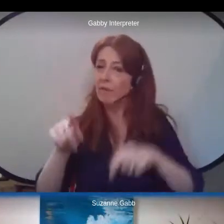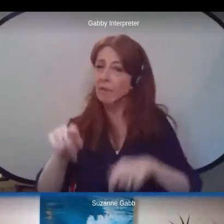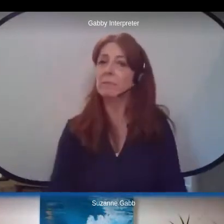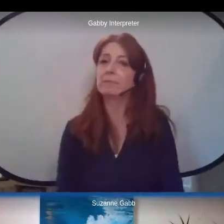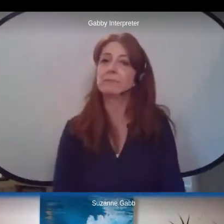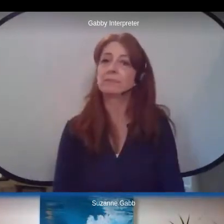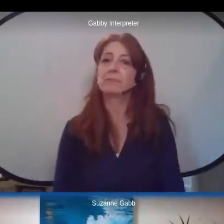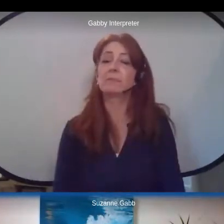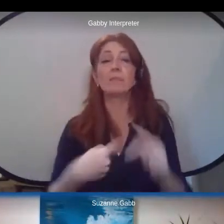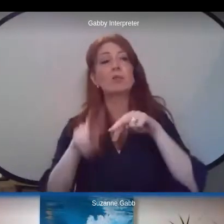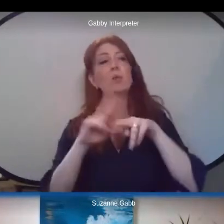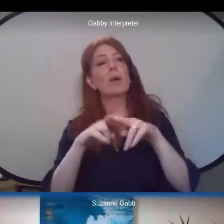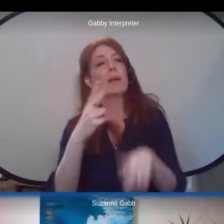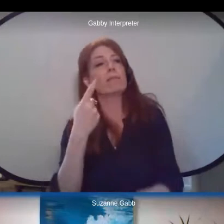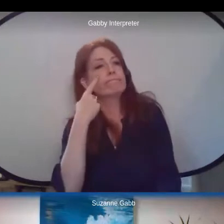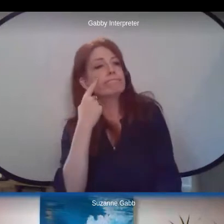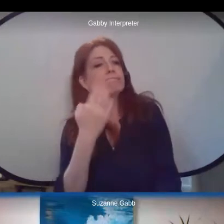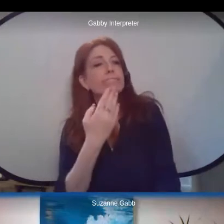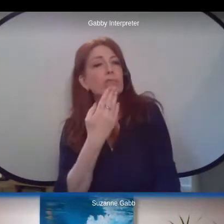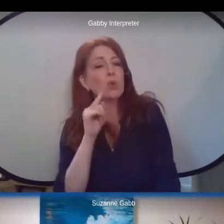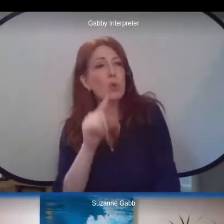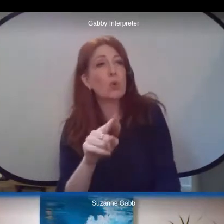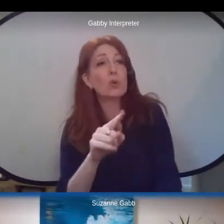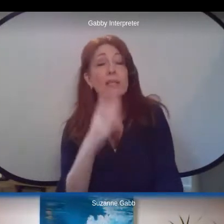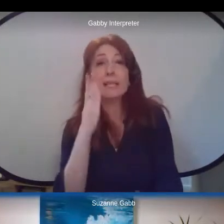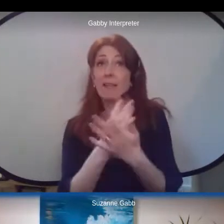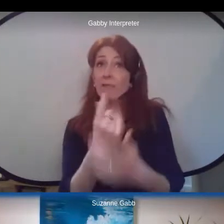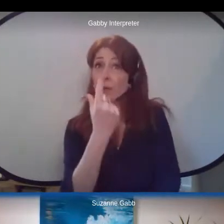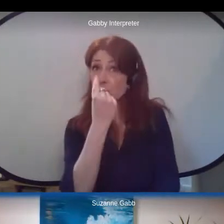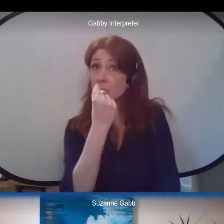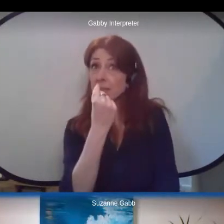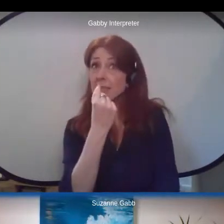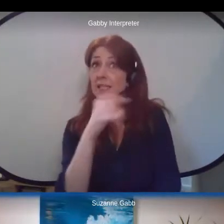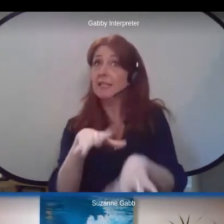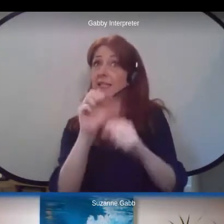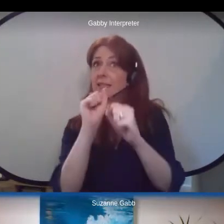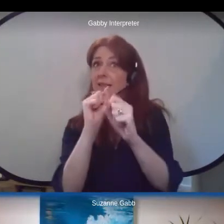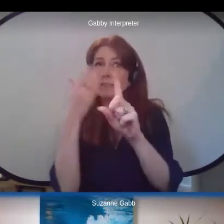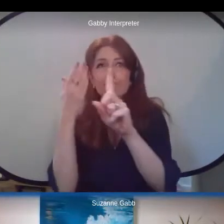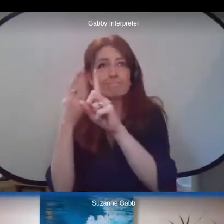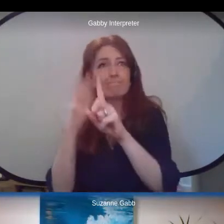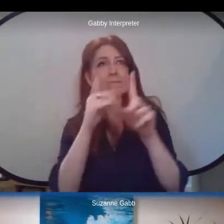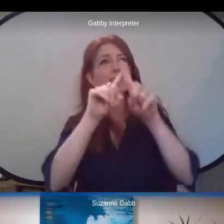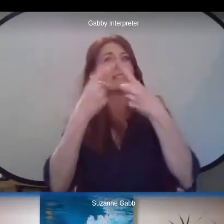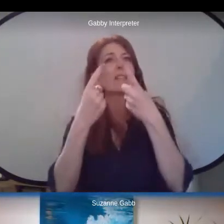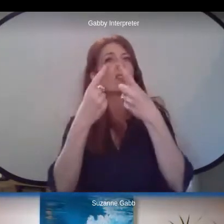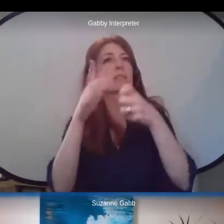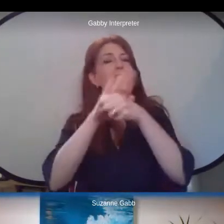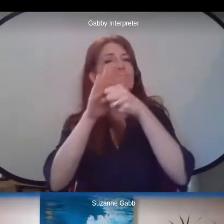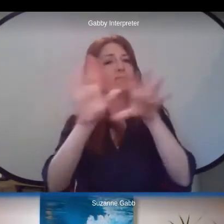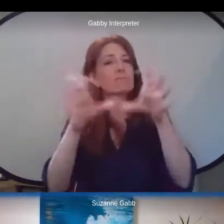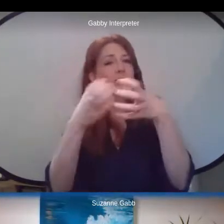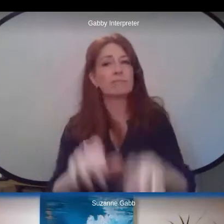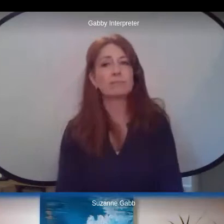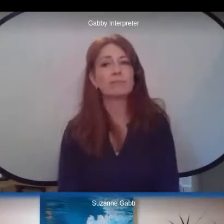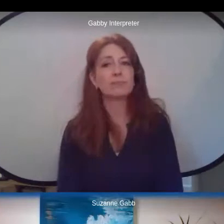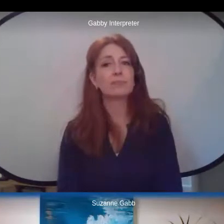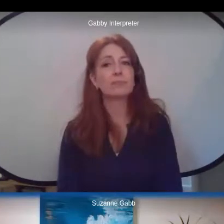at that, we could definitely allude that potentially it is starting to target a different demographic of people. And I think